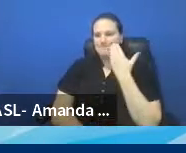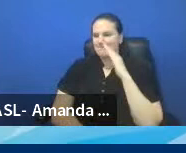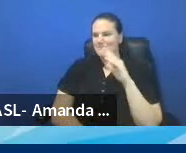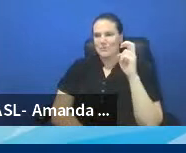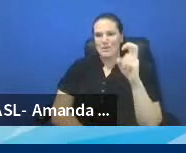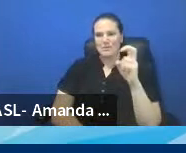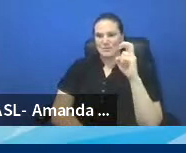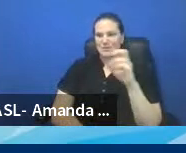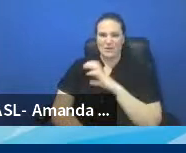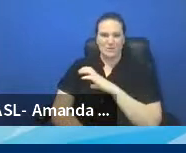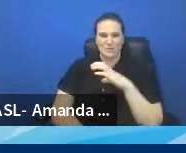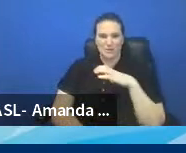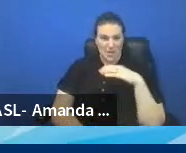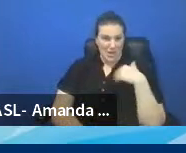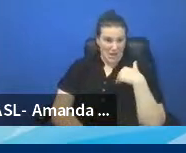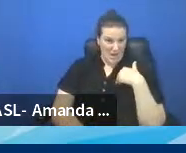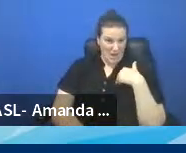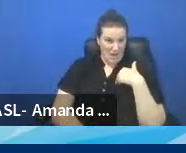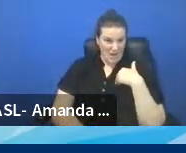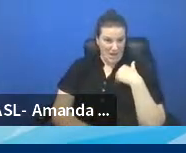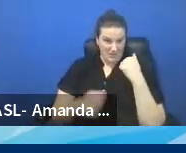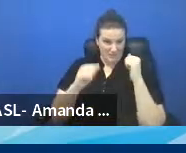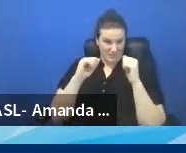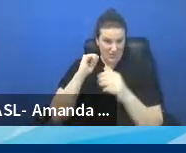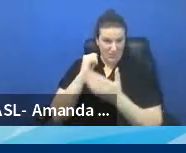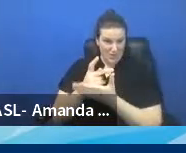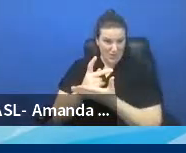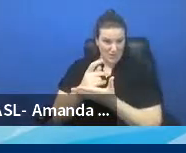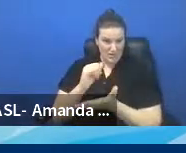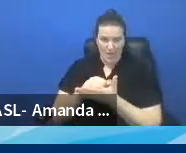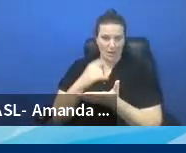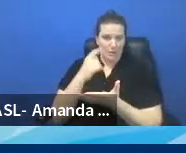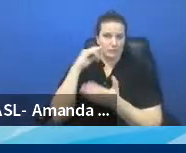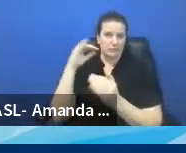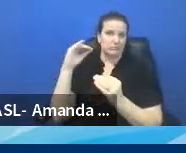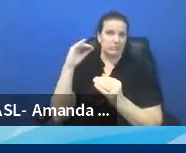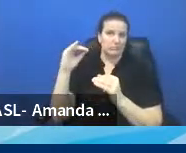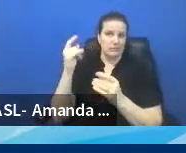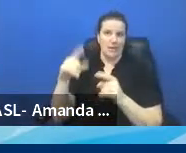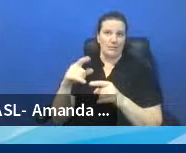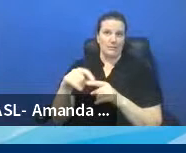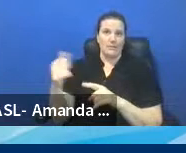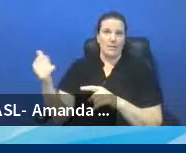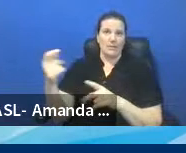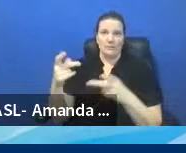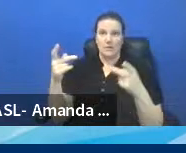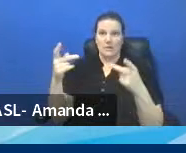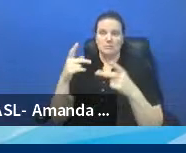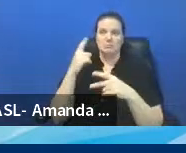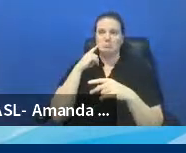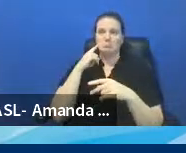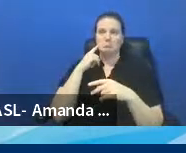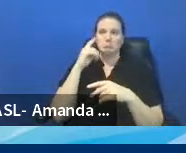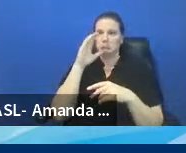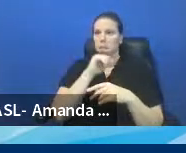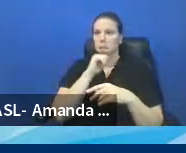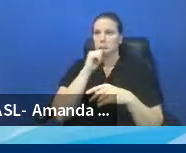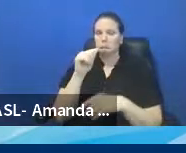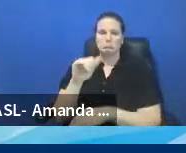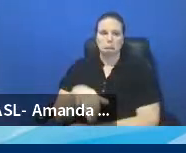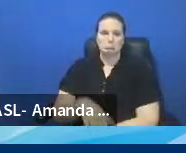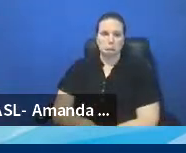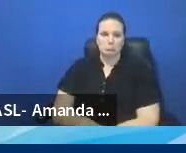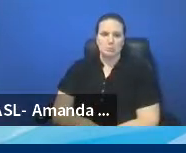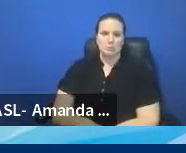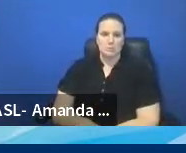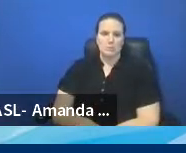transportation commissions have authority to do that, but I have not heard of that happening on other facilities. So I would not anticipate that being the case.